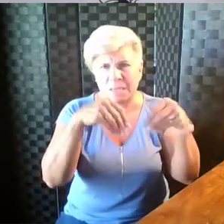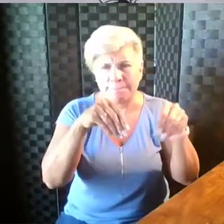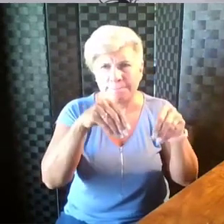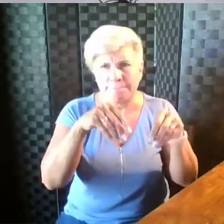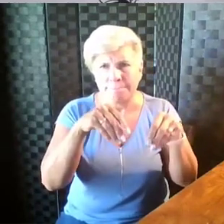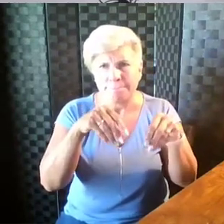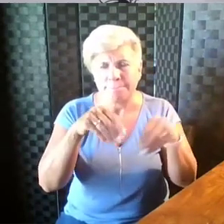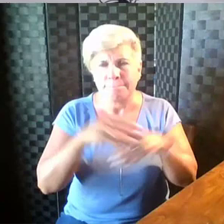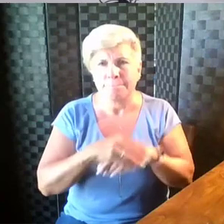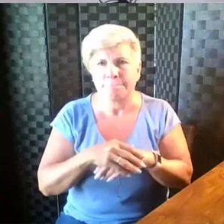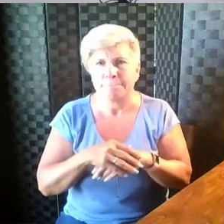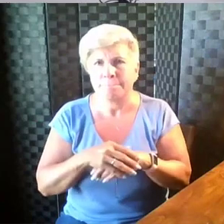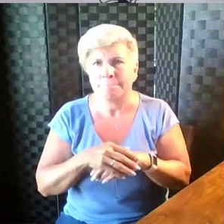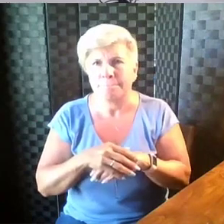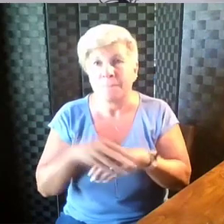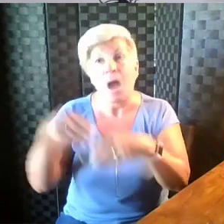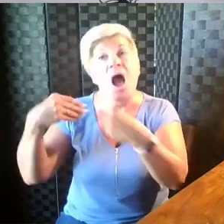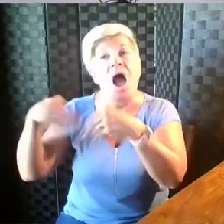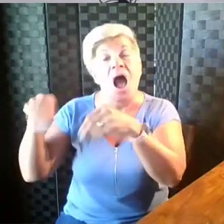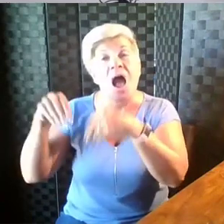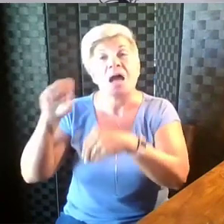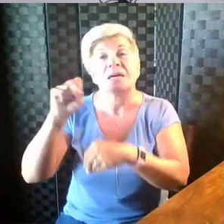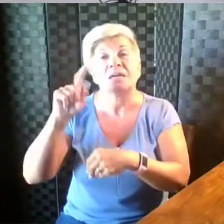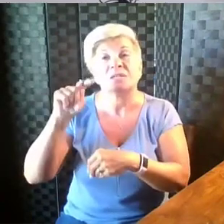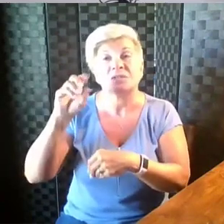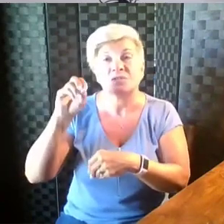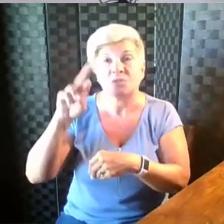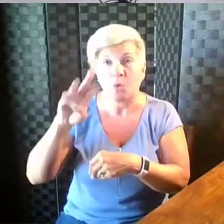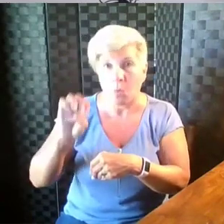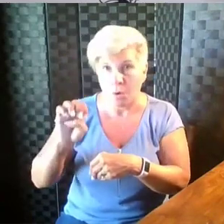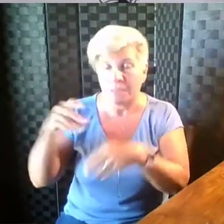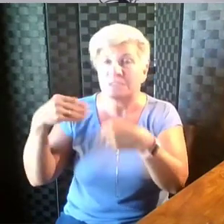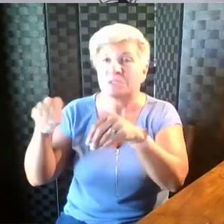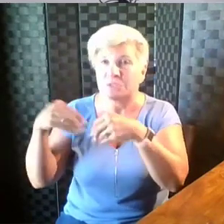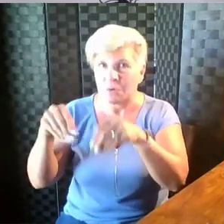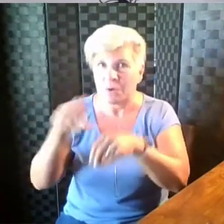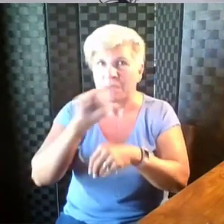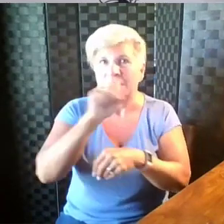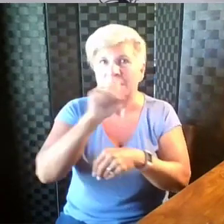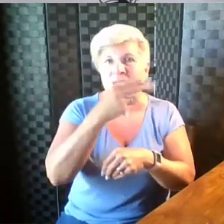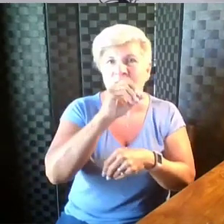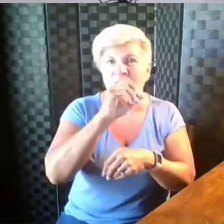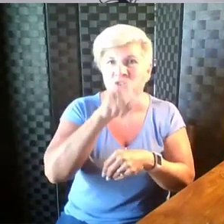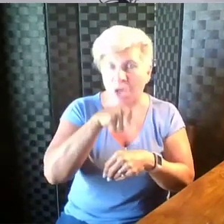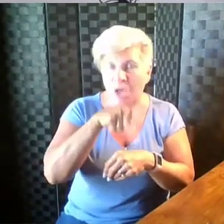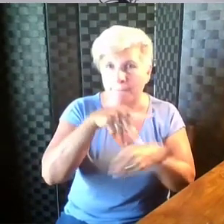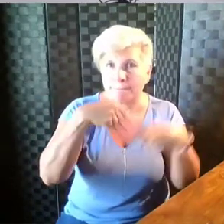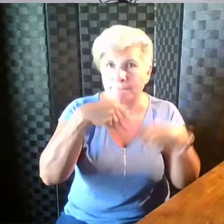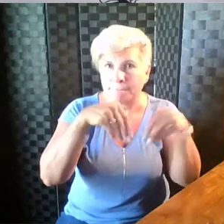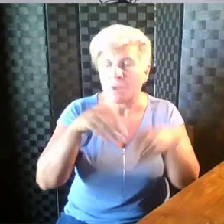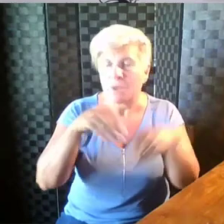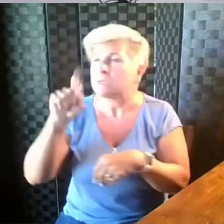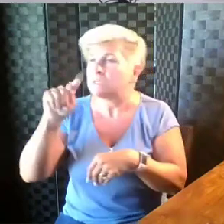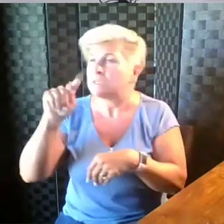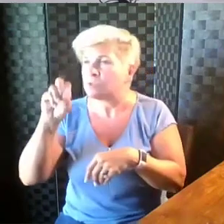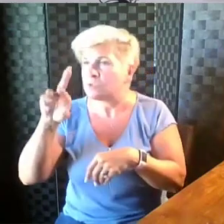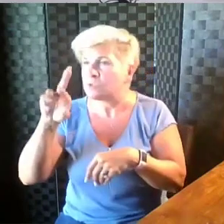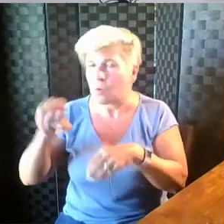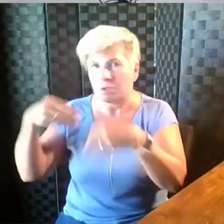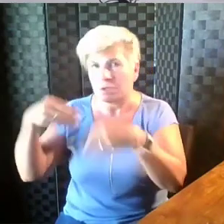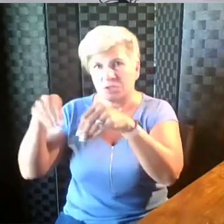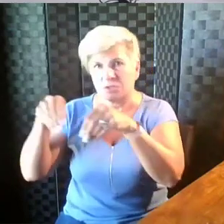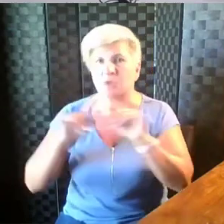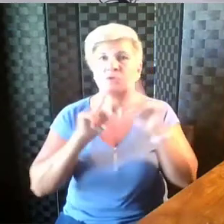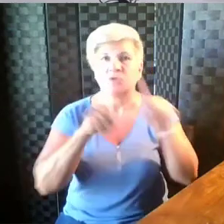If you said store, you would be correct. I'm going to the store or I'm going to the shop. Those two words mean about